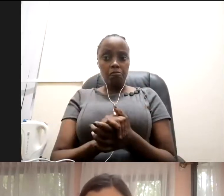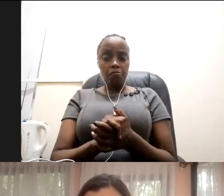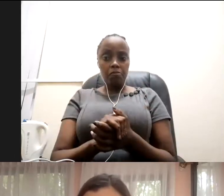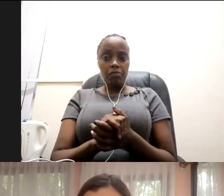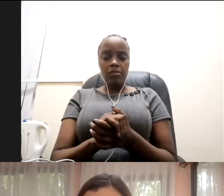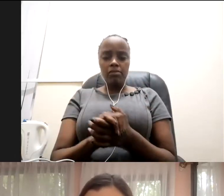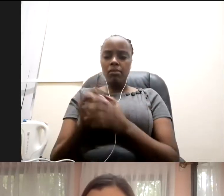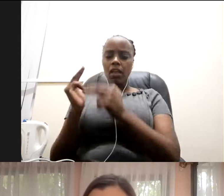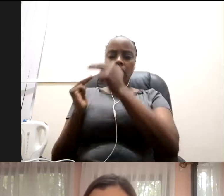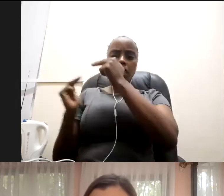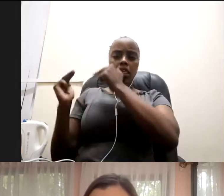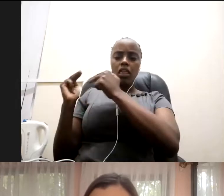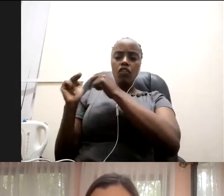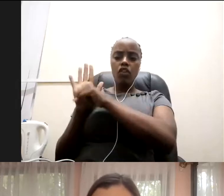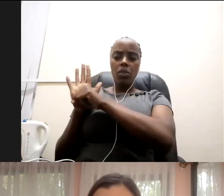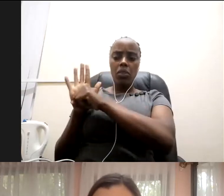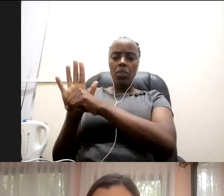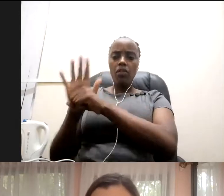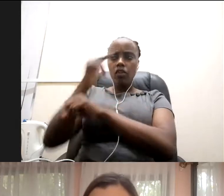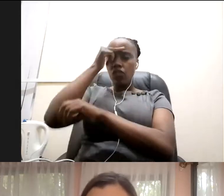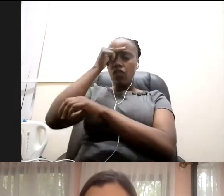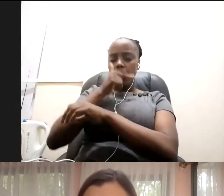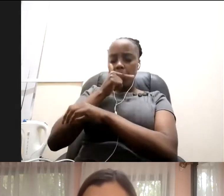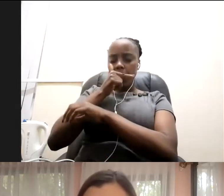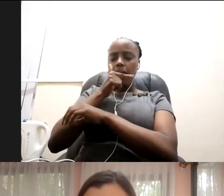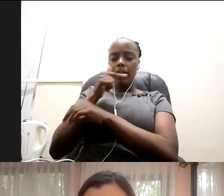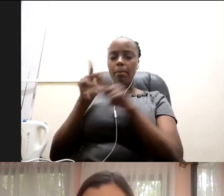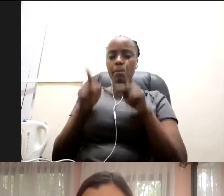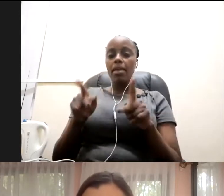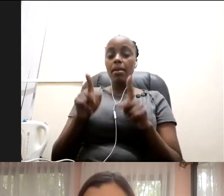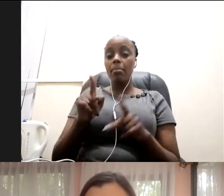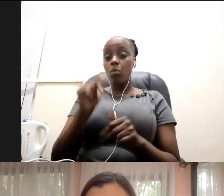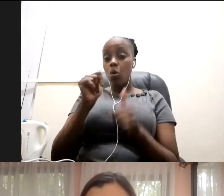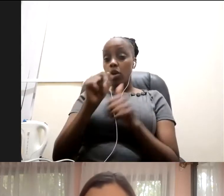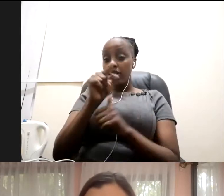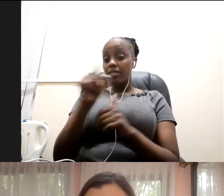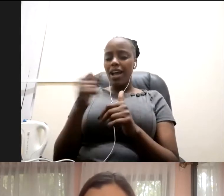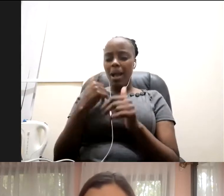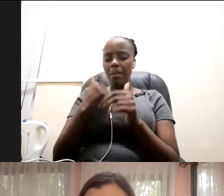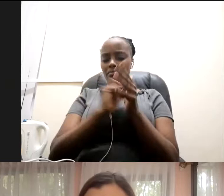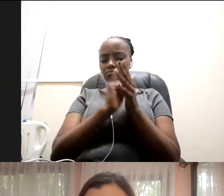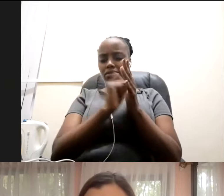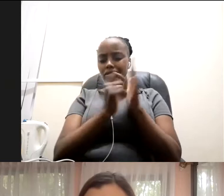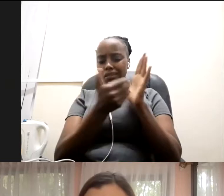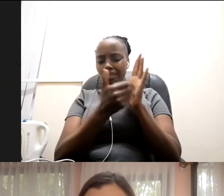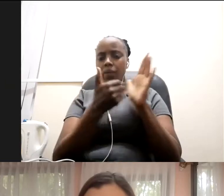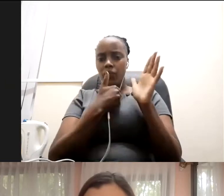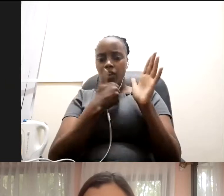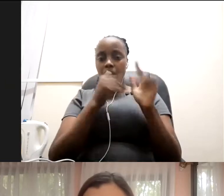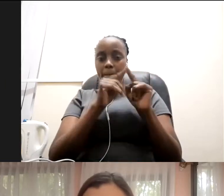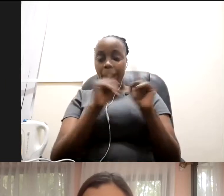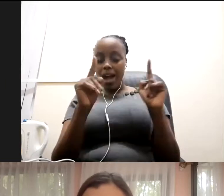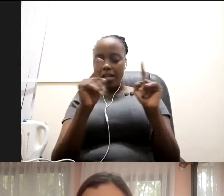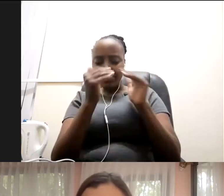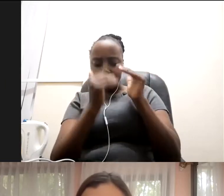history of marginalizing blind and partially sighted people is one that is well documented, but it really comes down